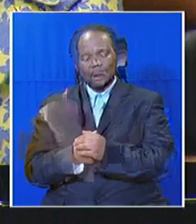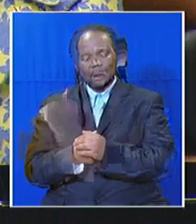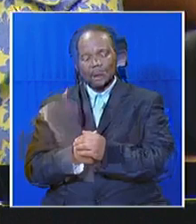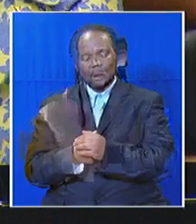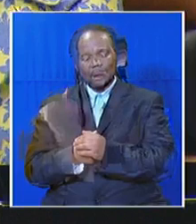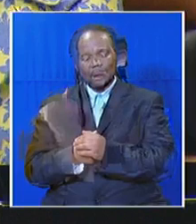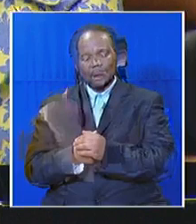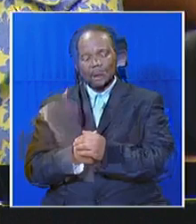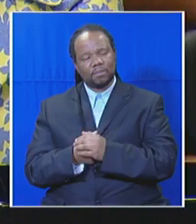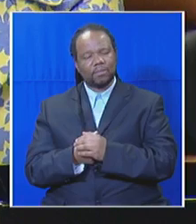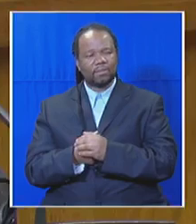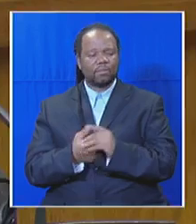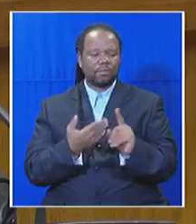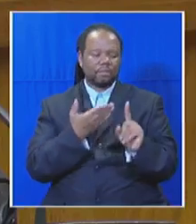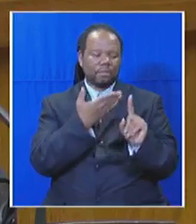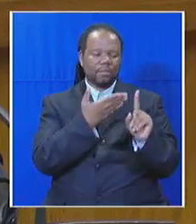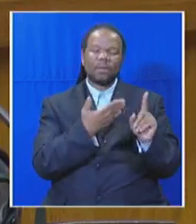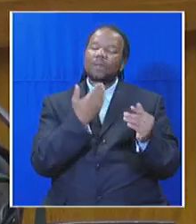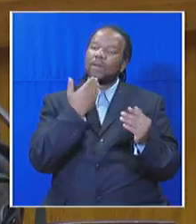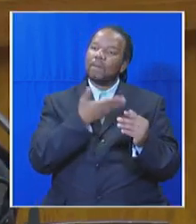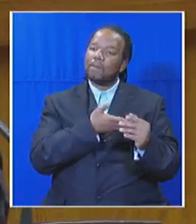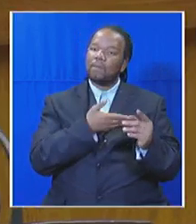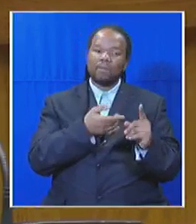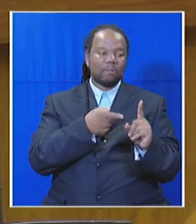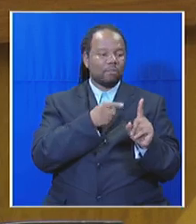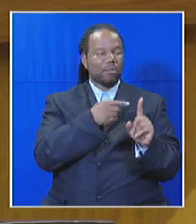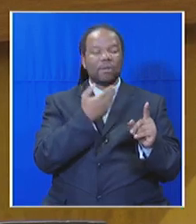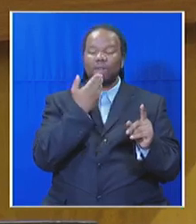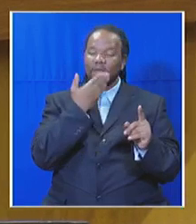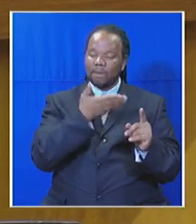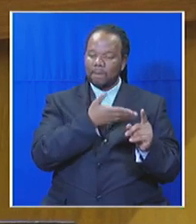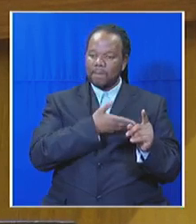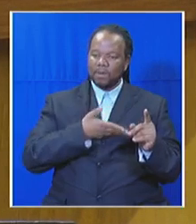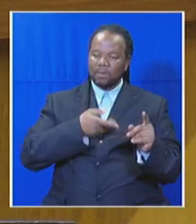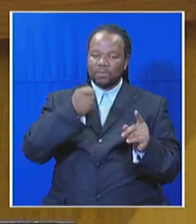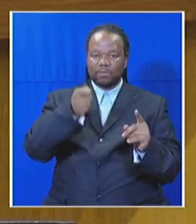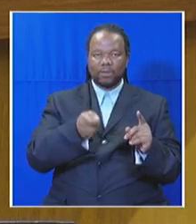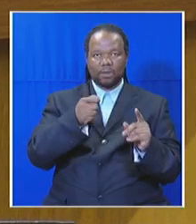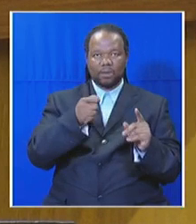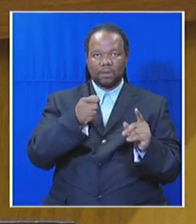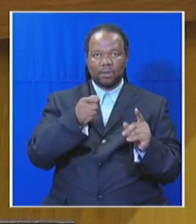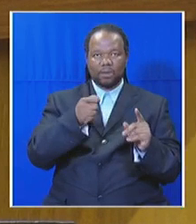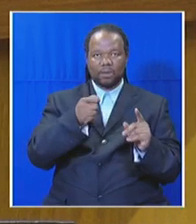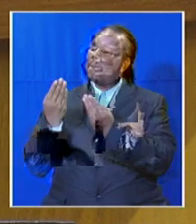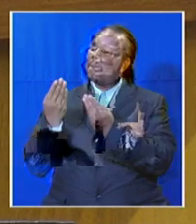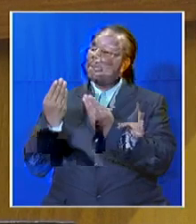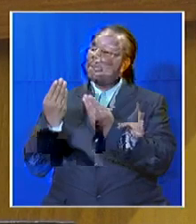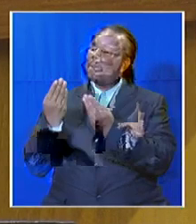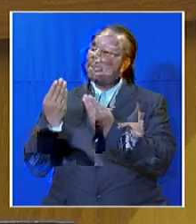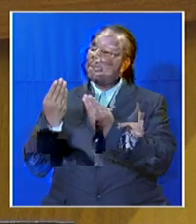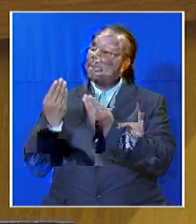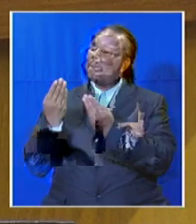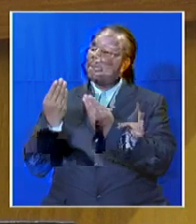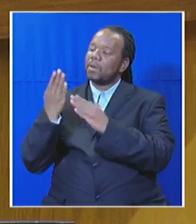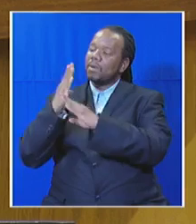The President. Well, thank you, Madam Speaker. The public